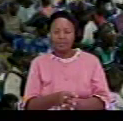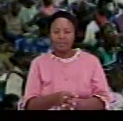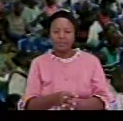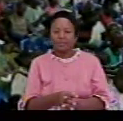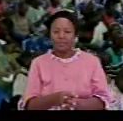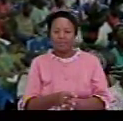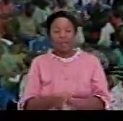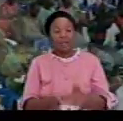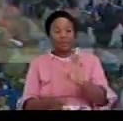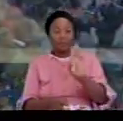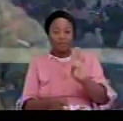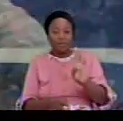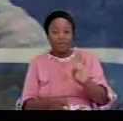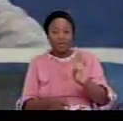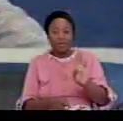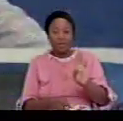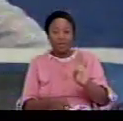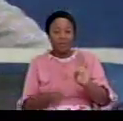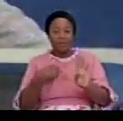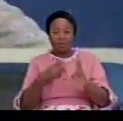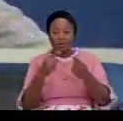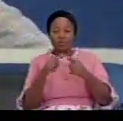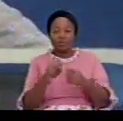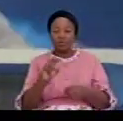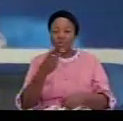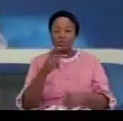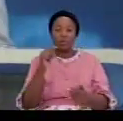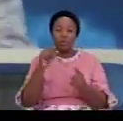B, we'll come to the second point now.